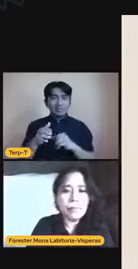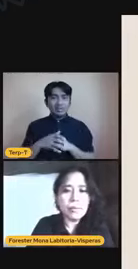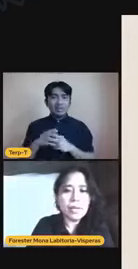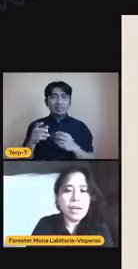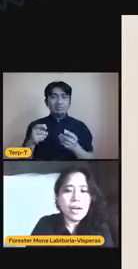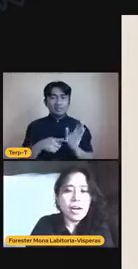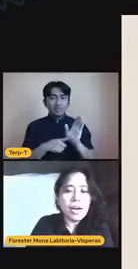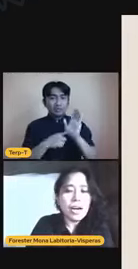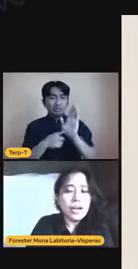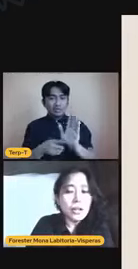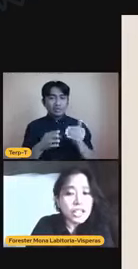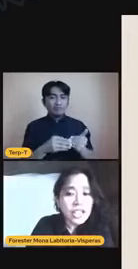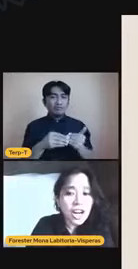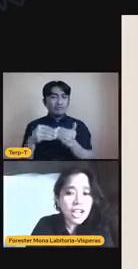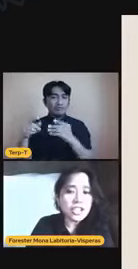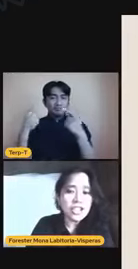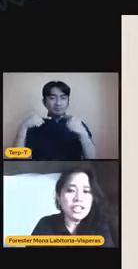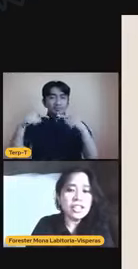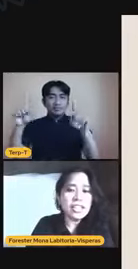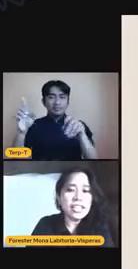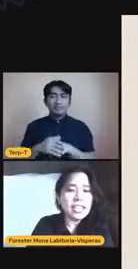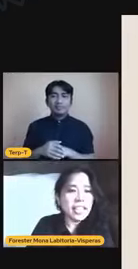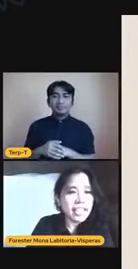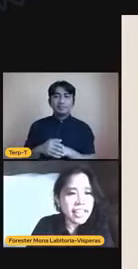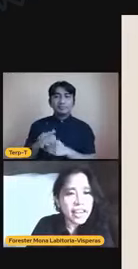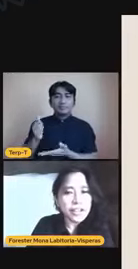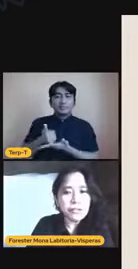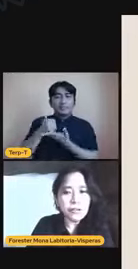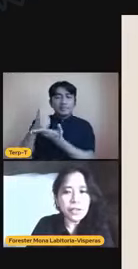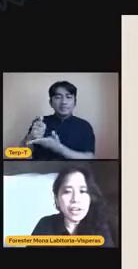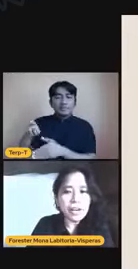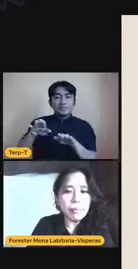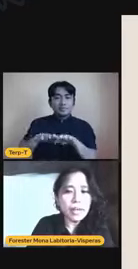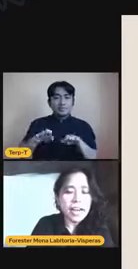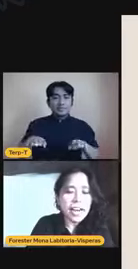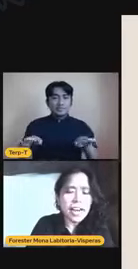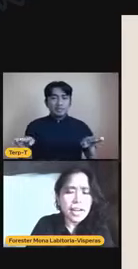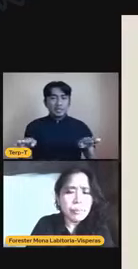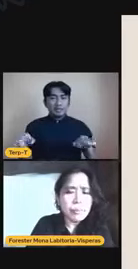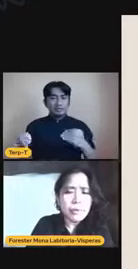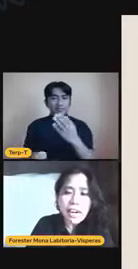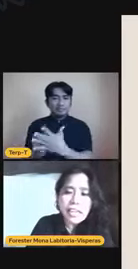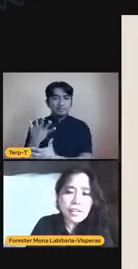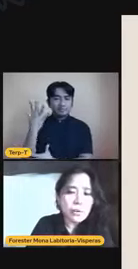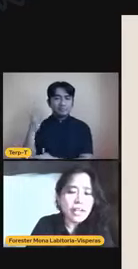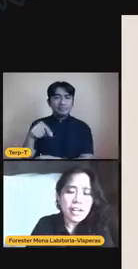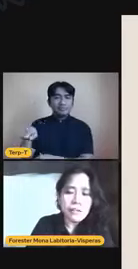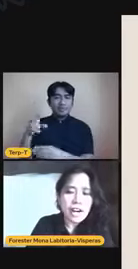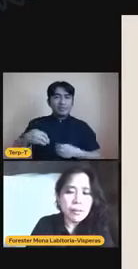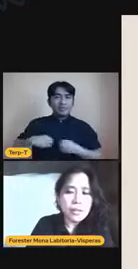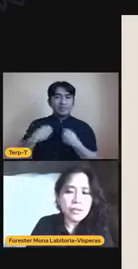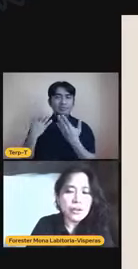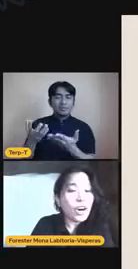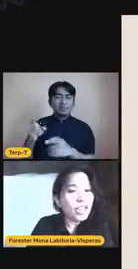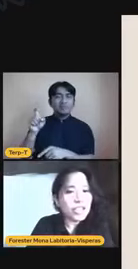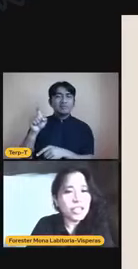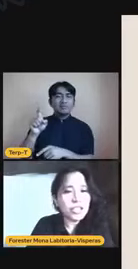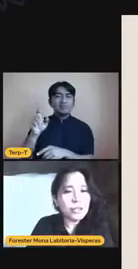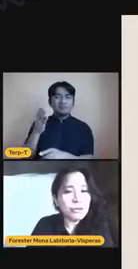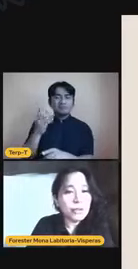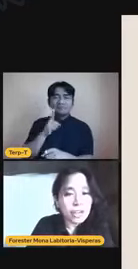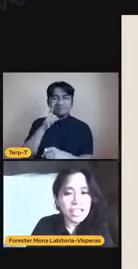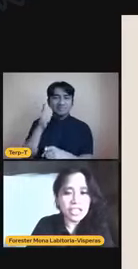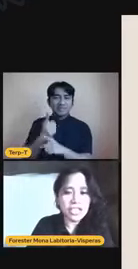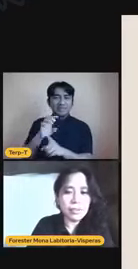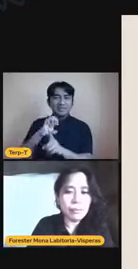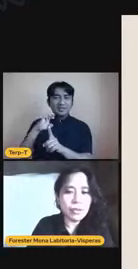success. Nourishing our children, caring for them, and providing the right environment for our children